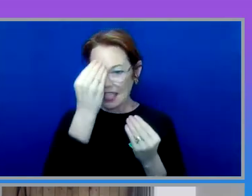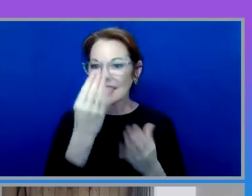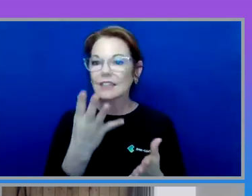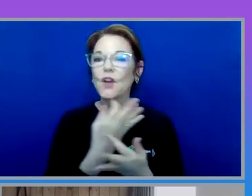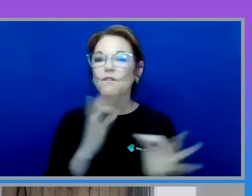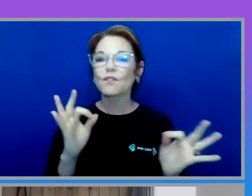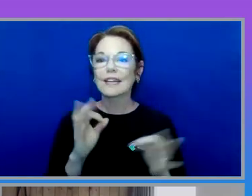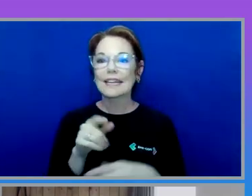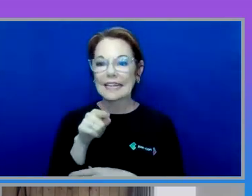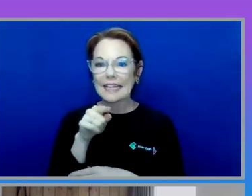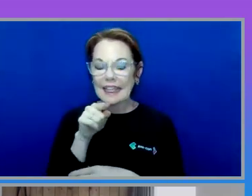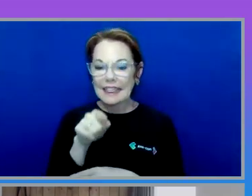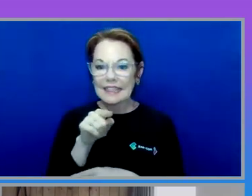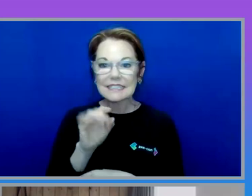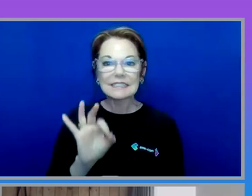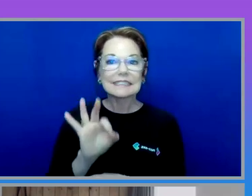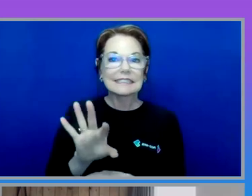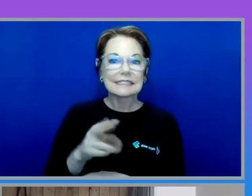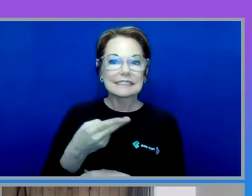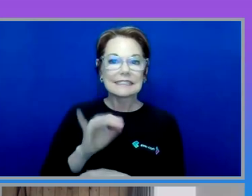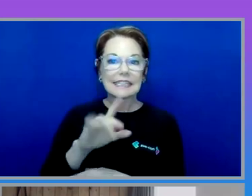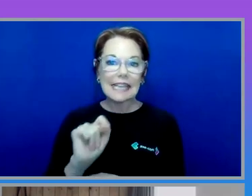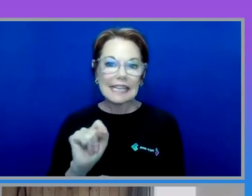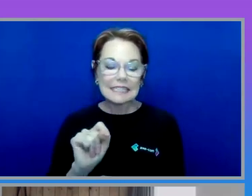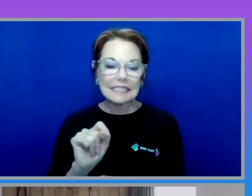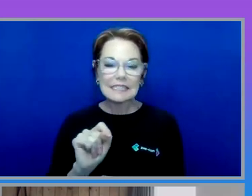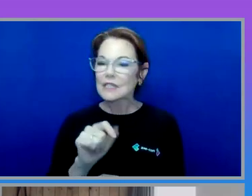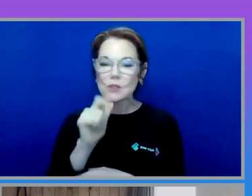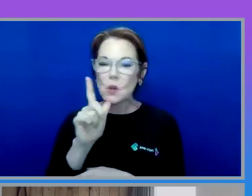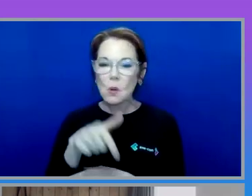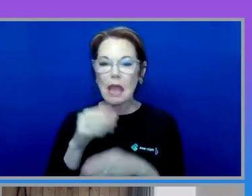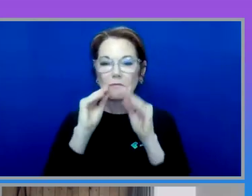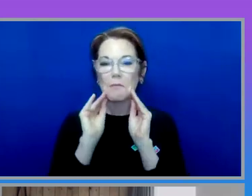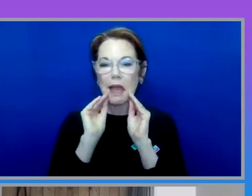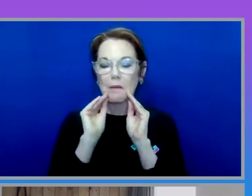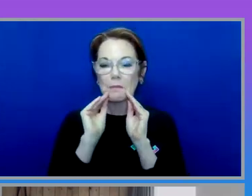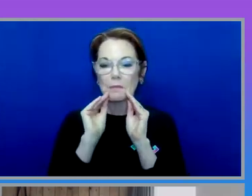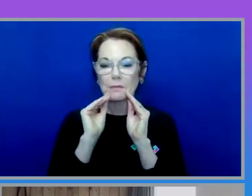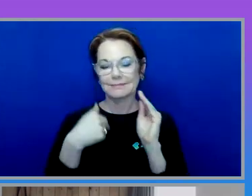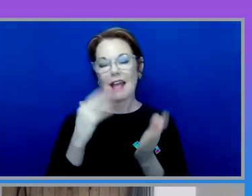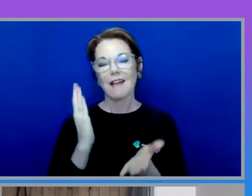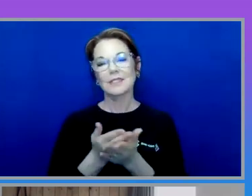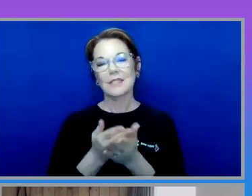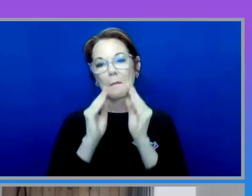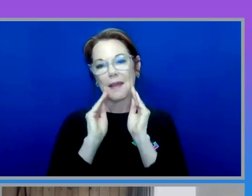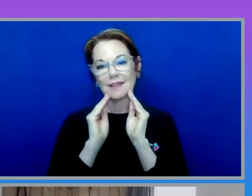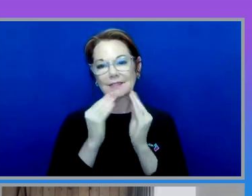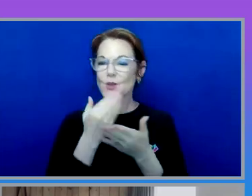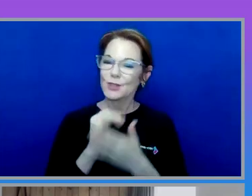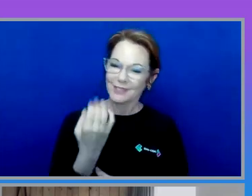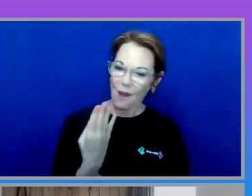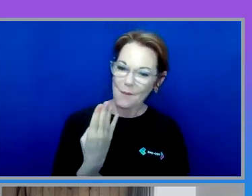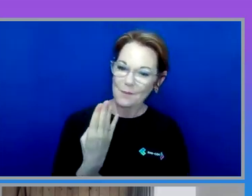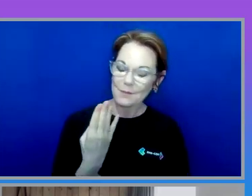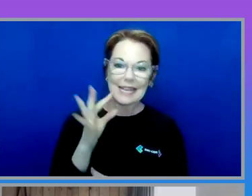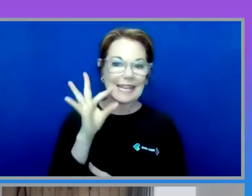give that little extra hint to users with screen readers and you don't have to pout. Okay, I'll stop pouting. Good job. In